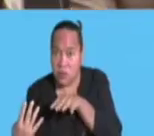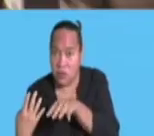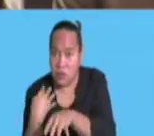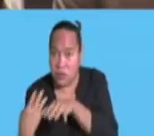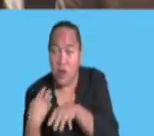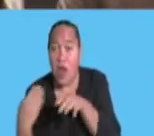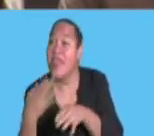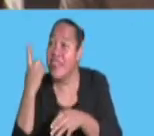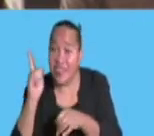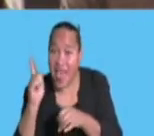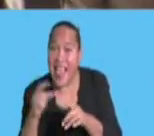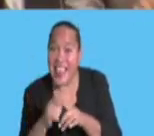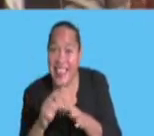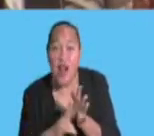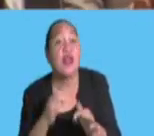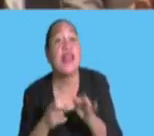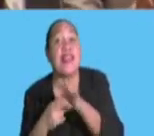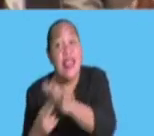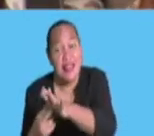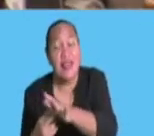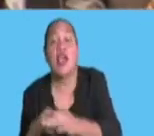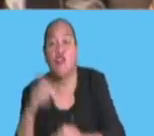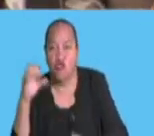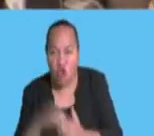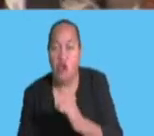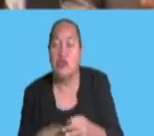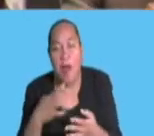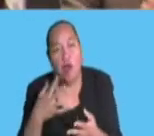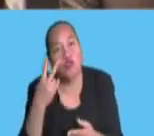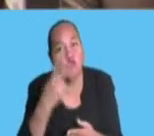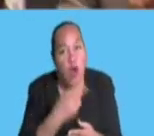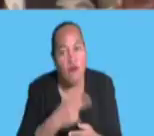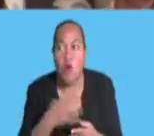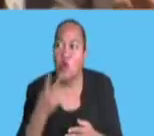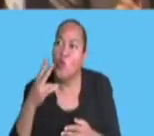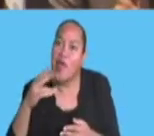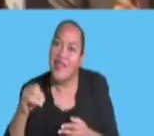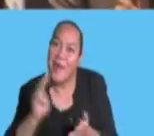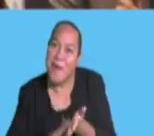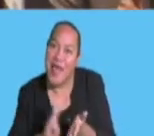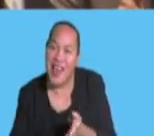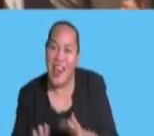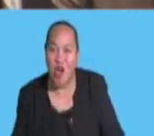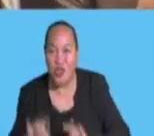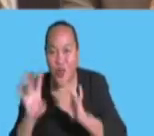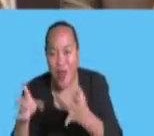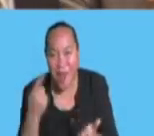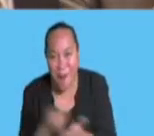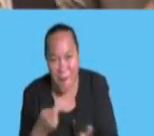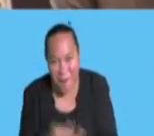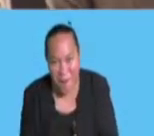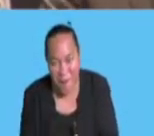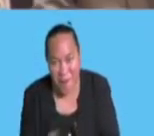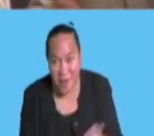in Danarau can cost between, listen, 12 to 20 million Australian. 12